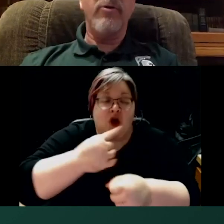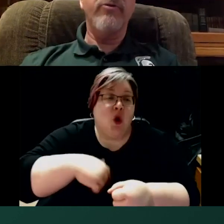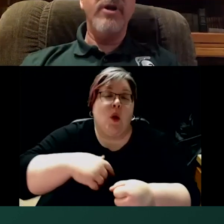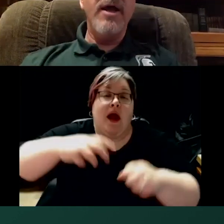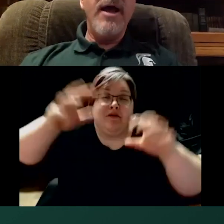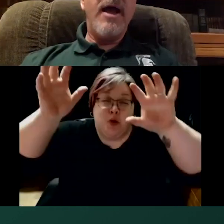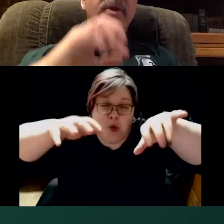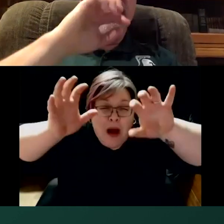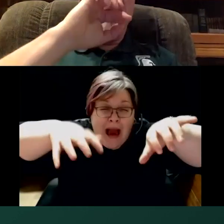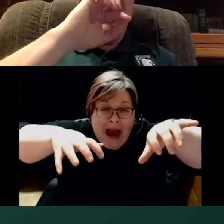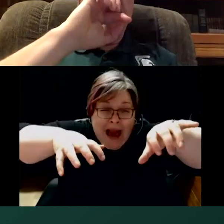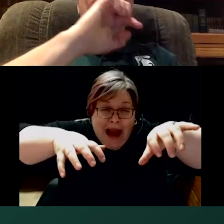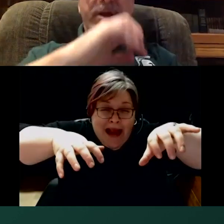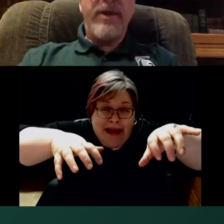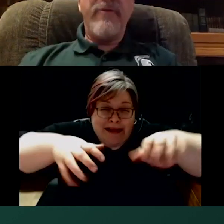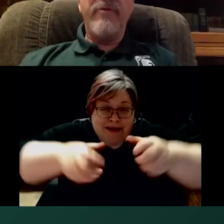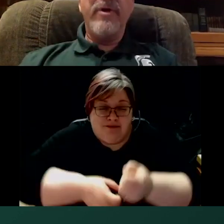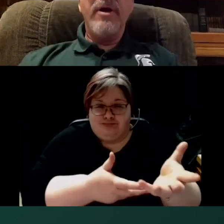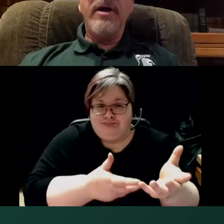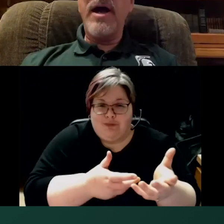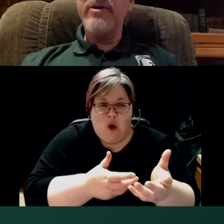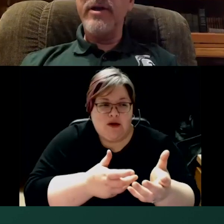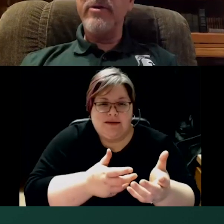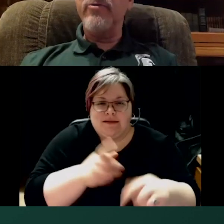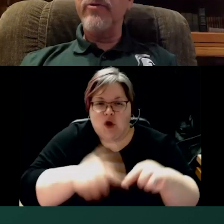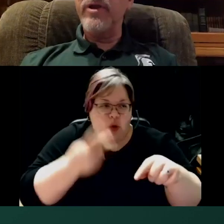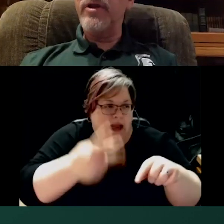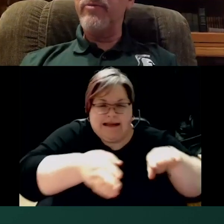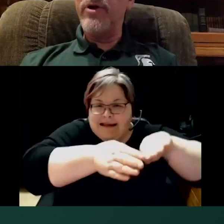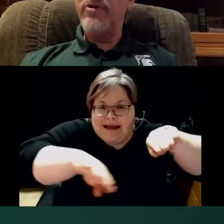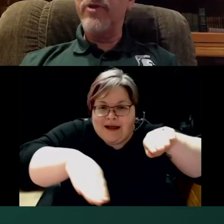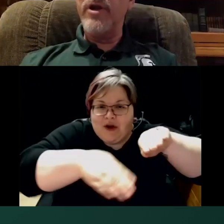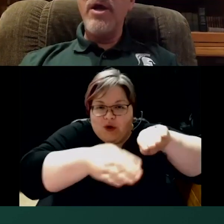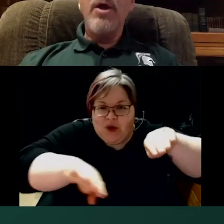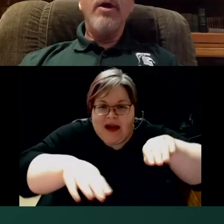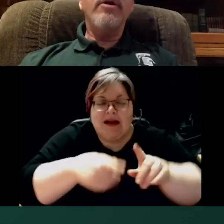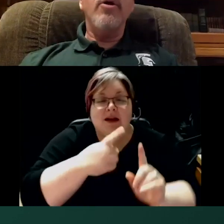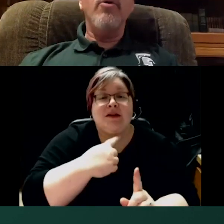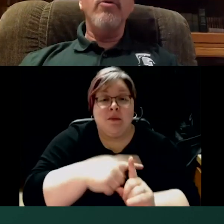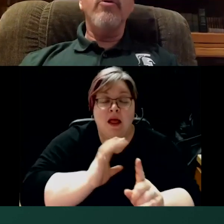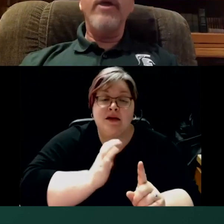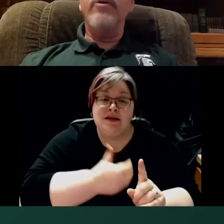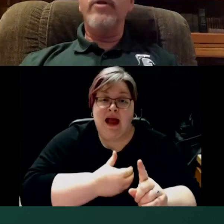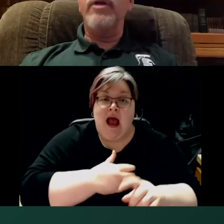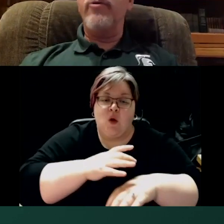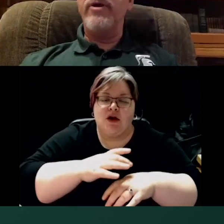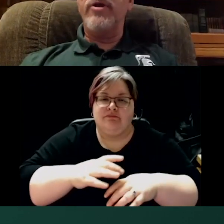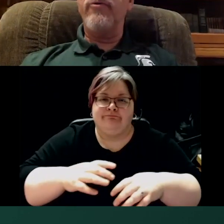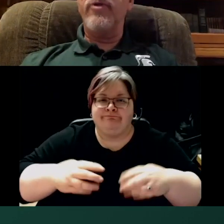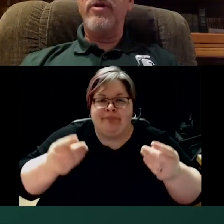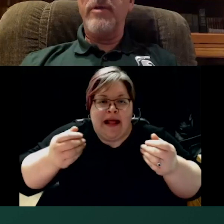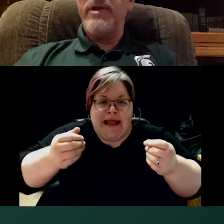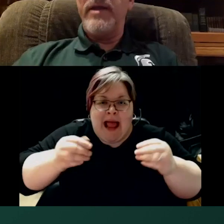causes erosion, and maybe most importantly, we have continental drift and subduction. So craters and